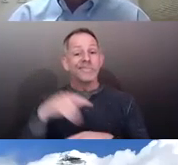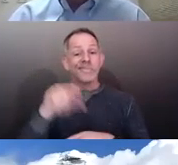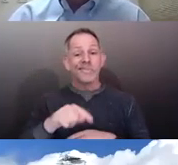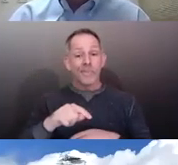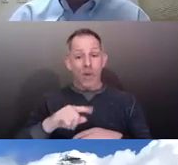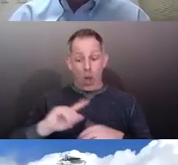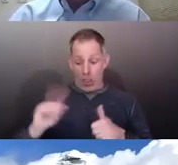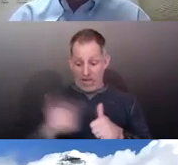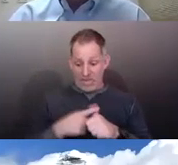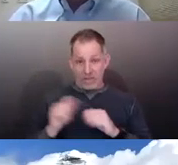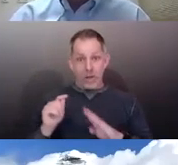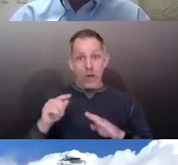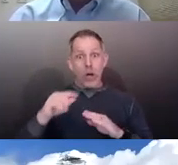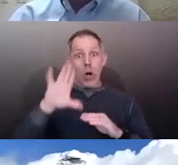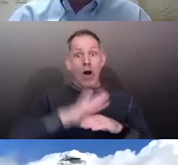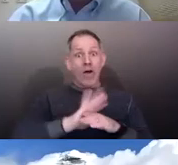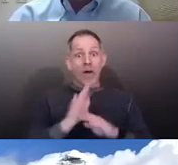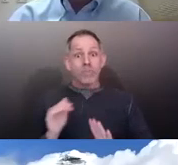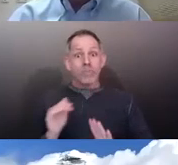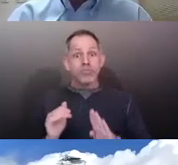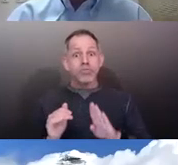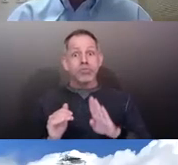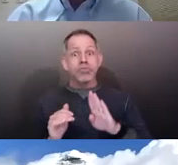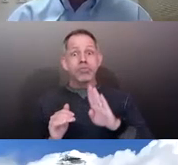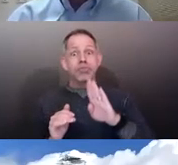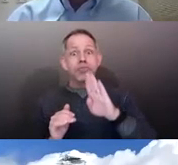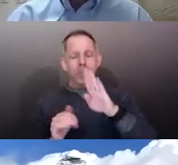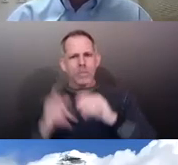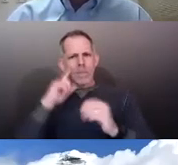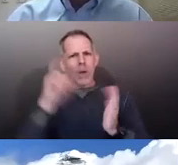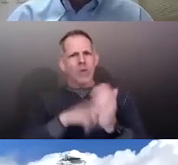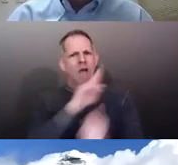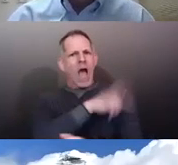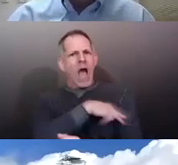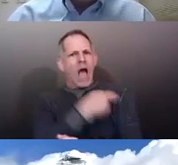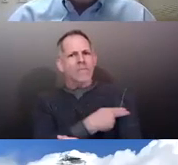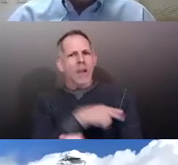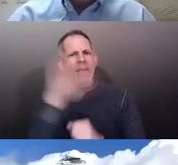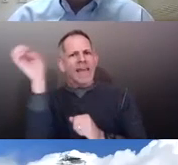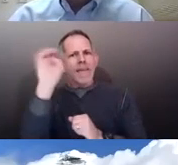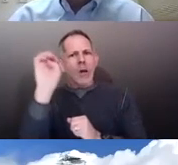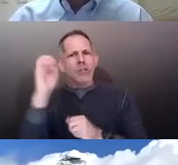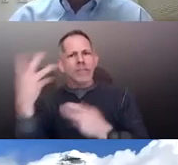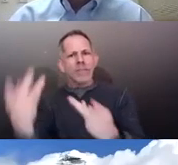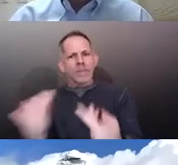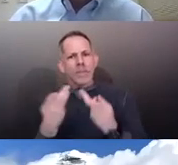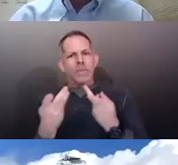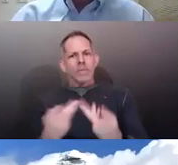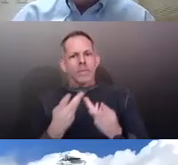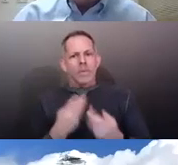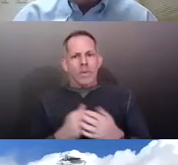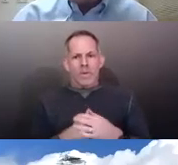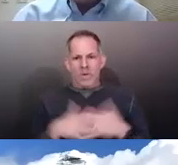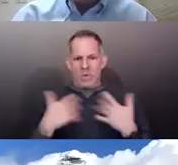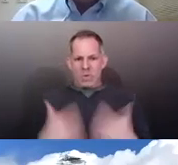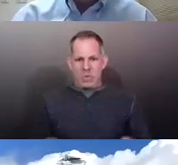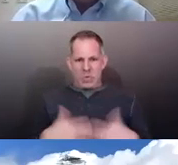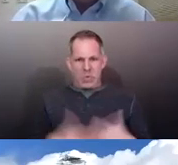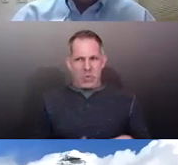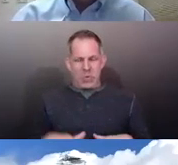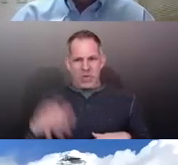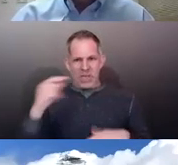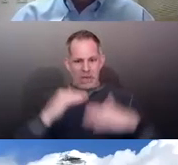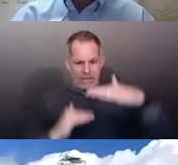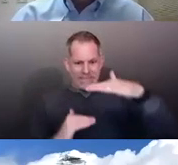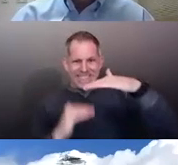that threw us into an emergency and challenged the capacity of hospitals, as well as the supplies that hospitals